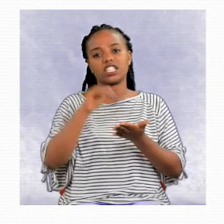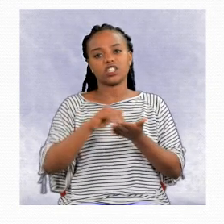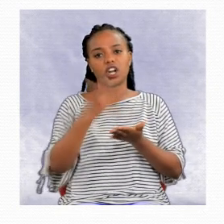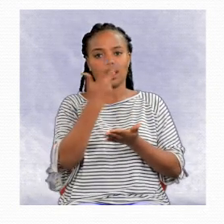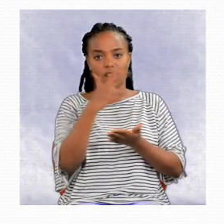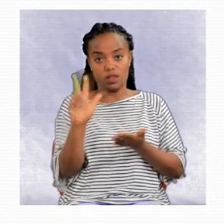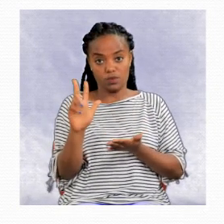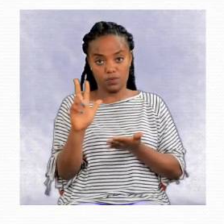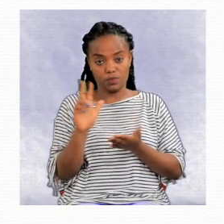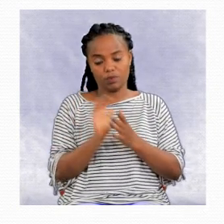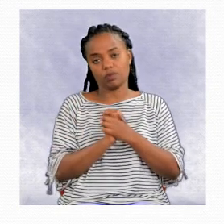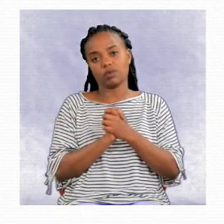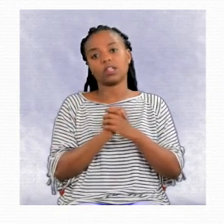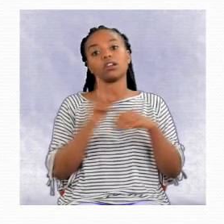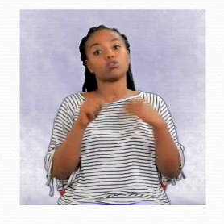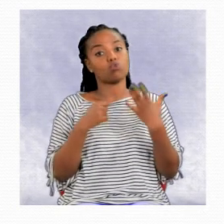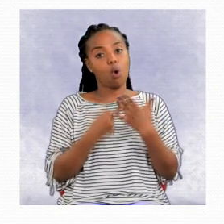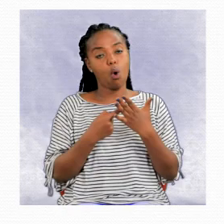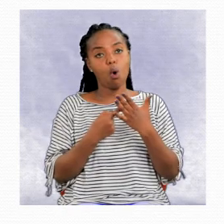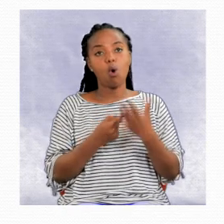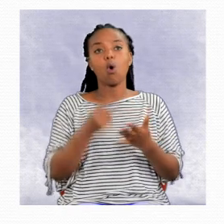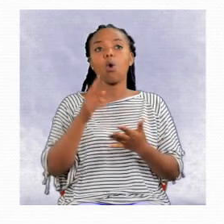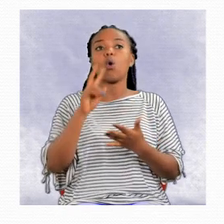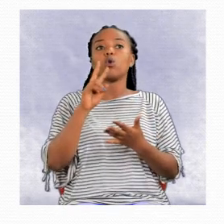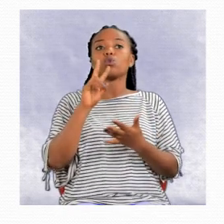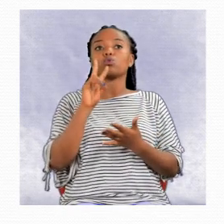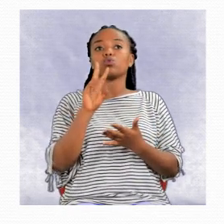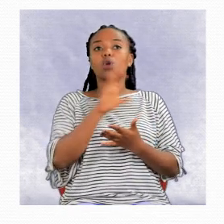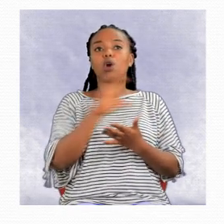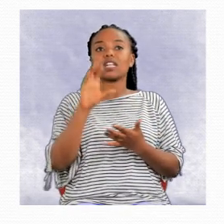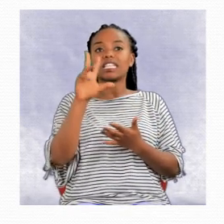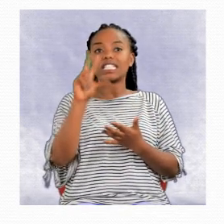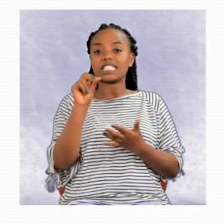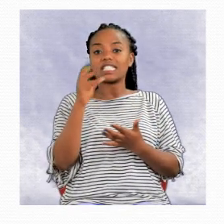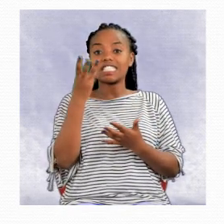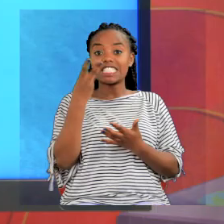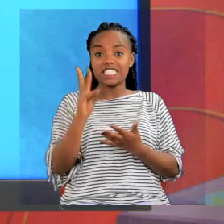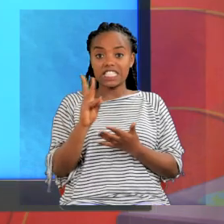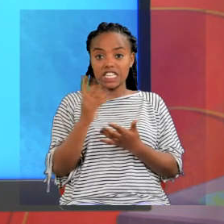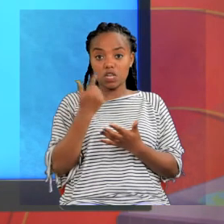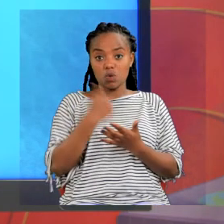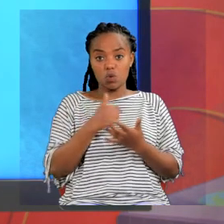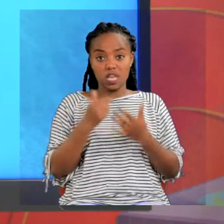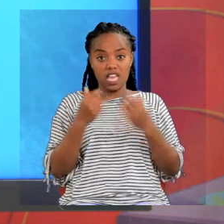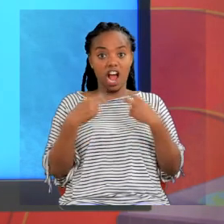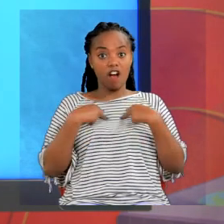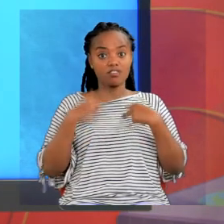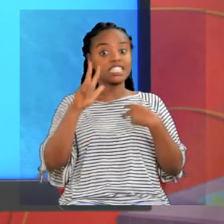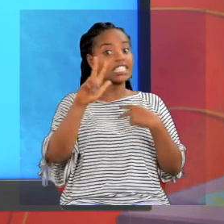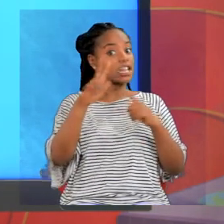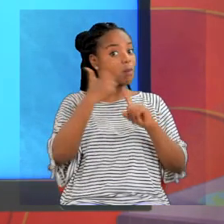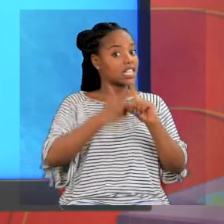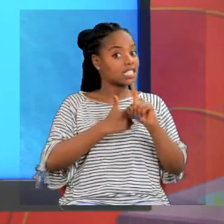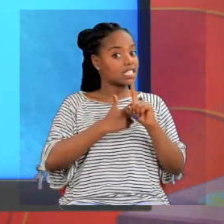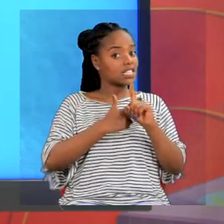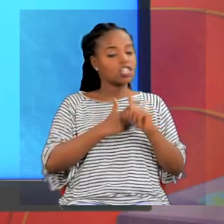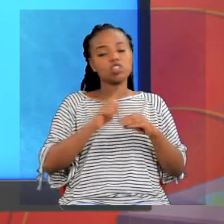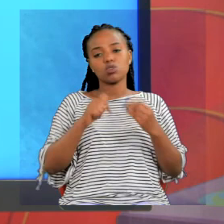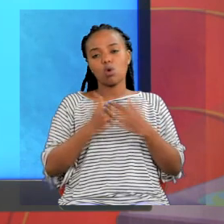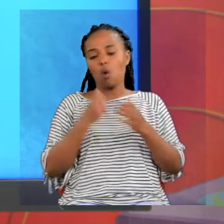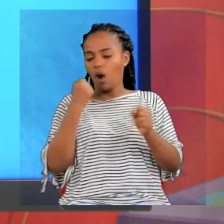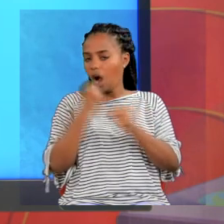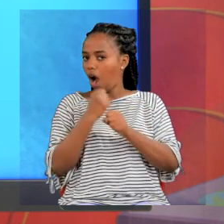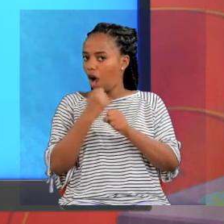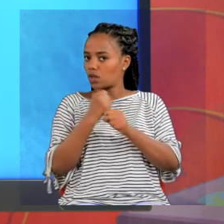September 30, 2013. So for 2013 we have 3 months. So we need to